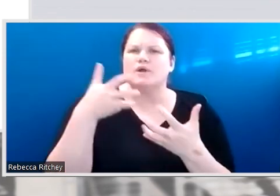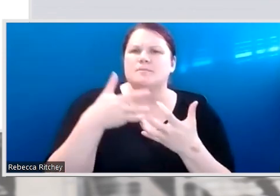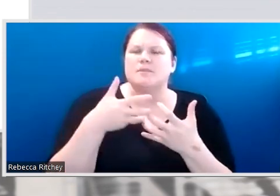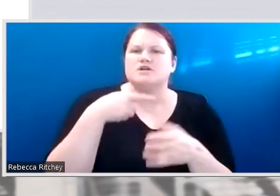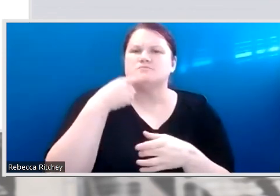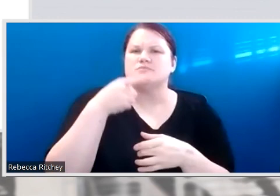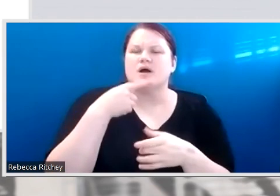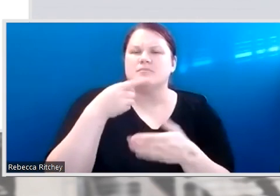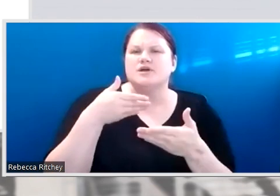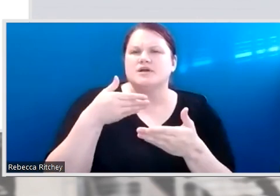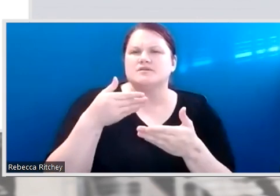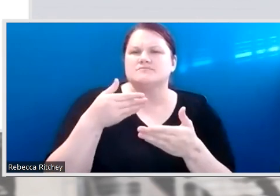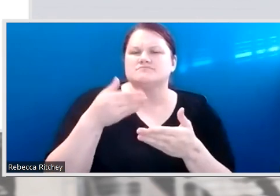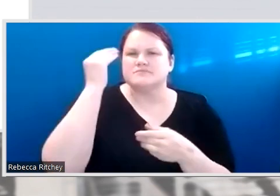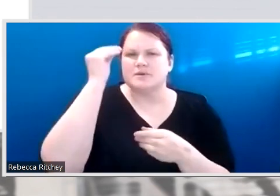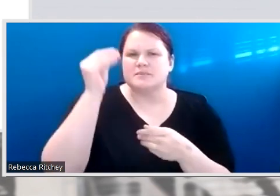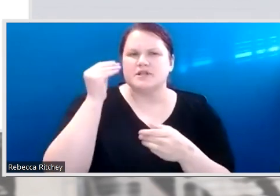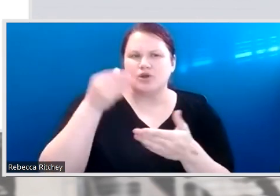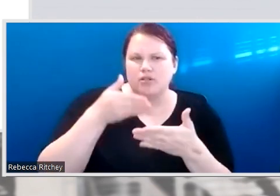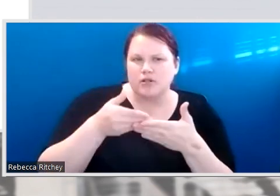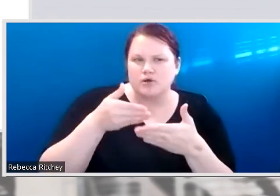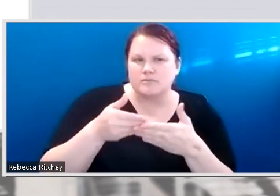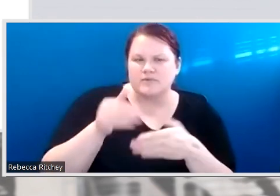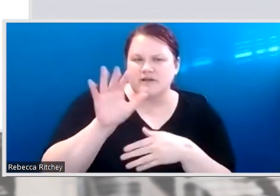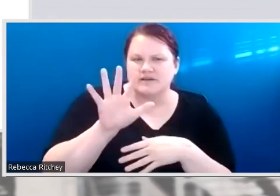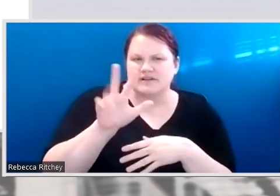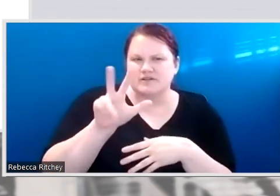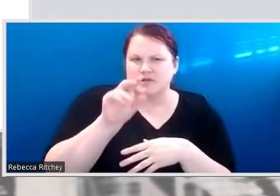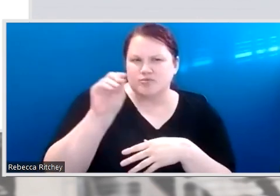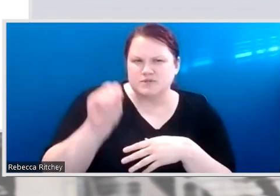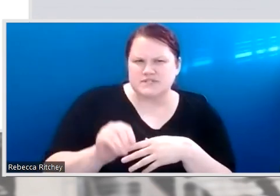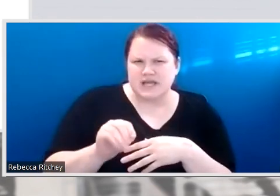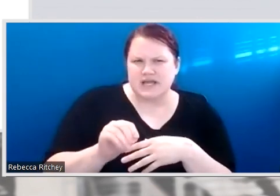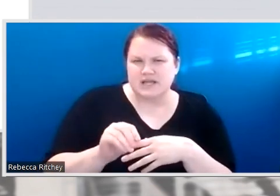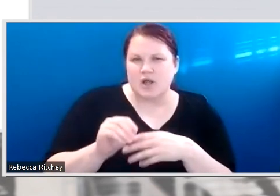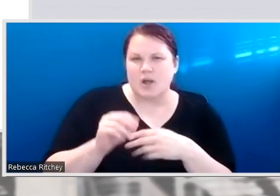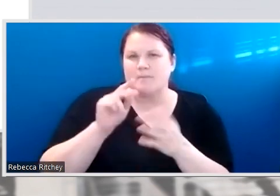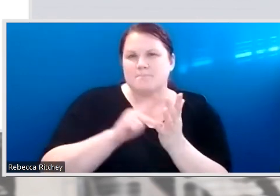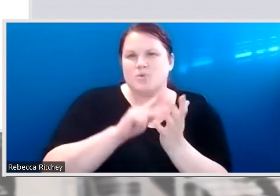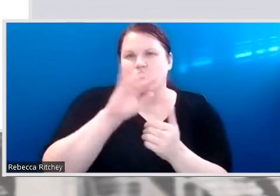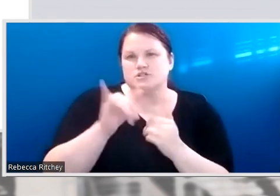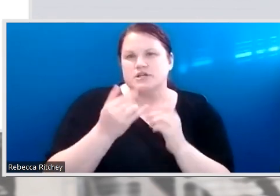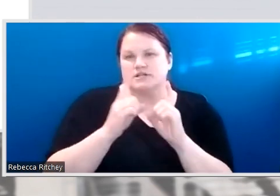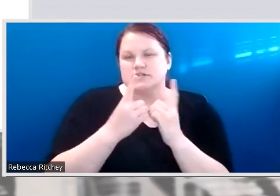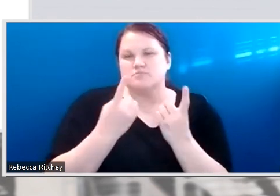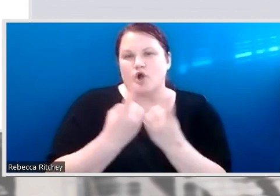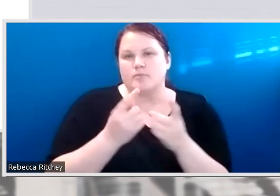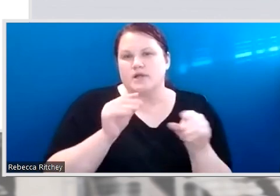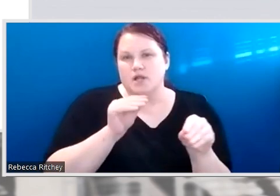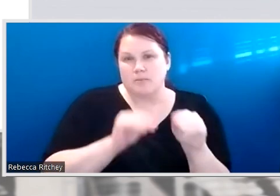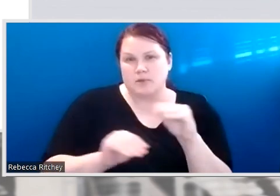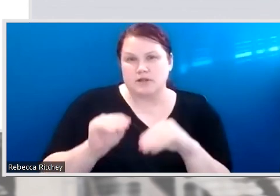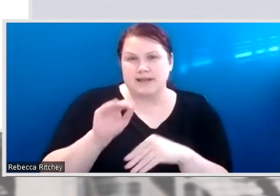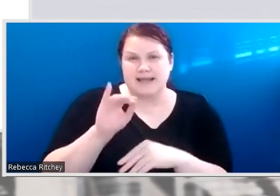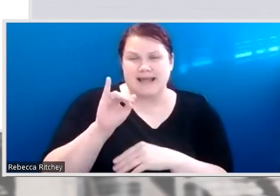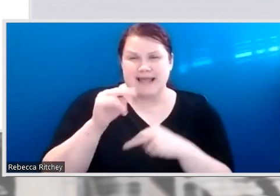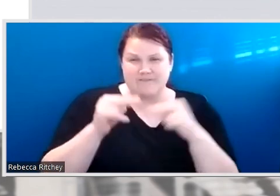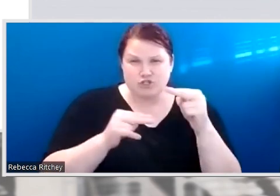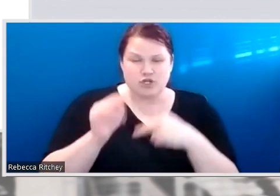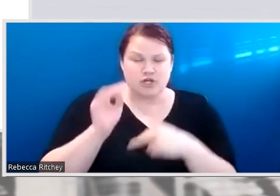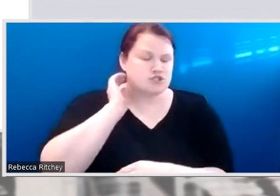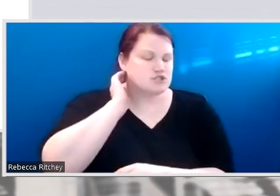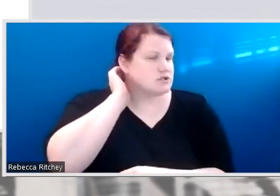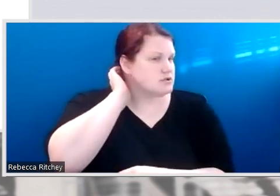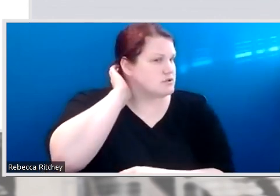pretty closely. You can see the orange section is about 53% of the budget ended up being projects that the Department of Mobility and Infrastructure does. And we had a pretty decent